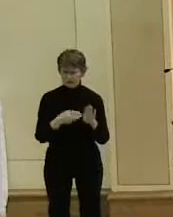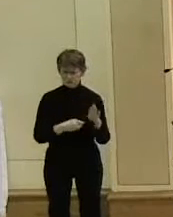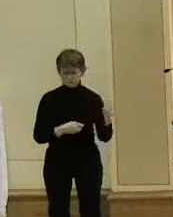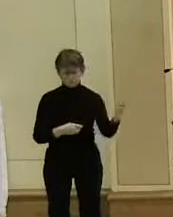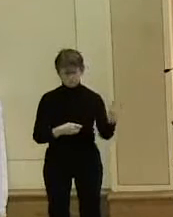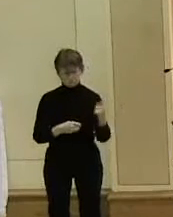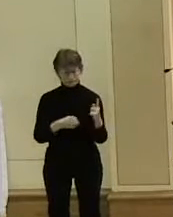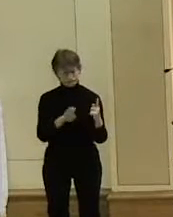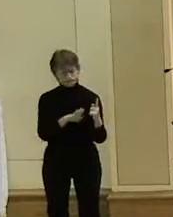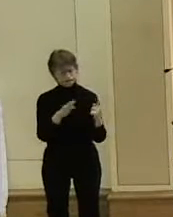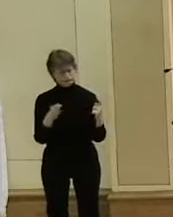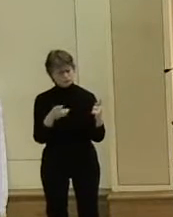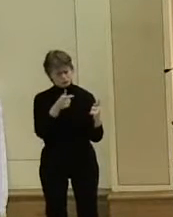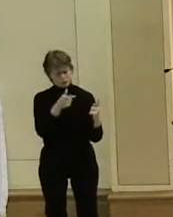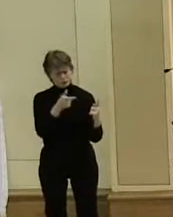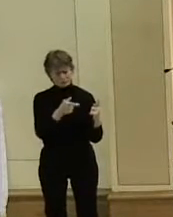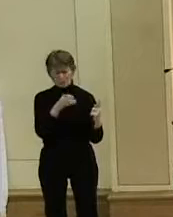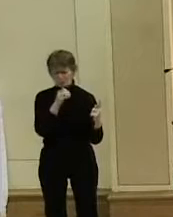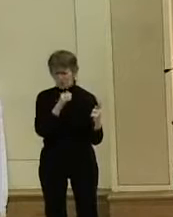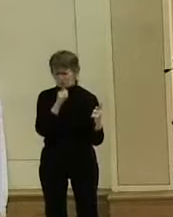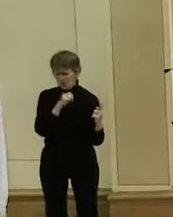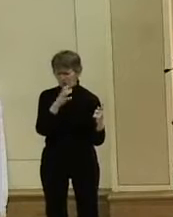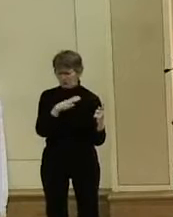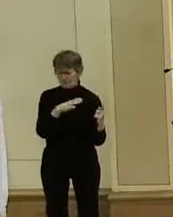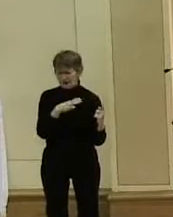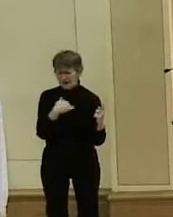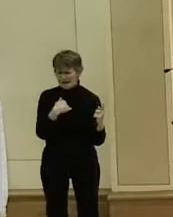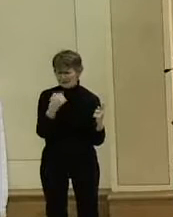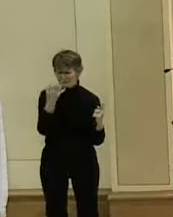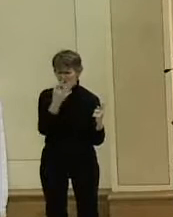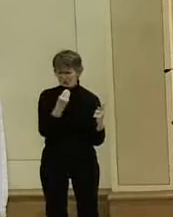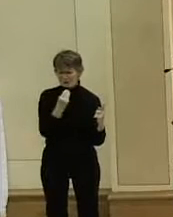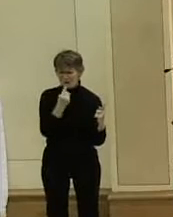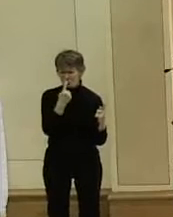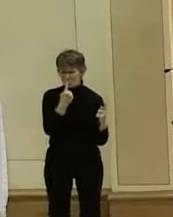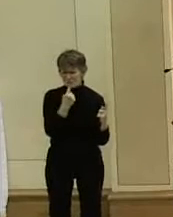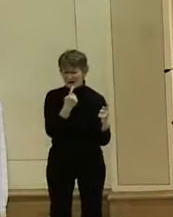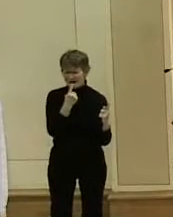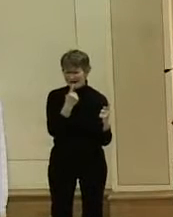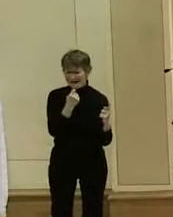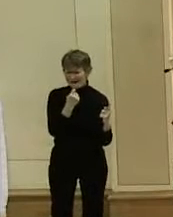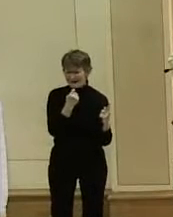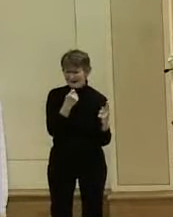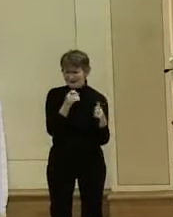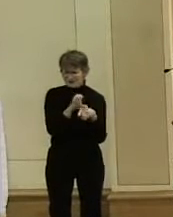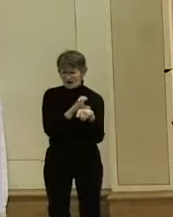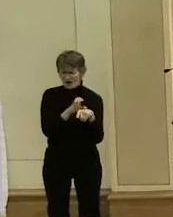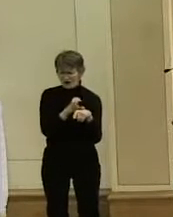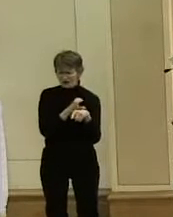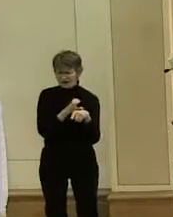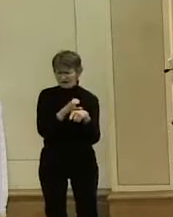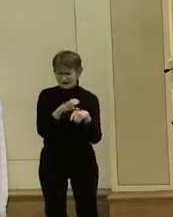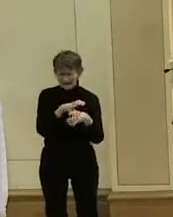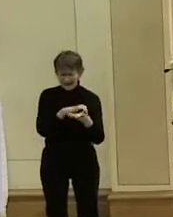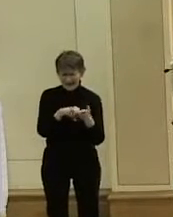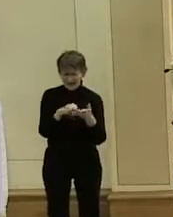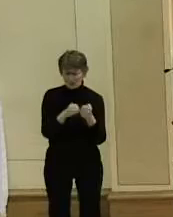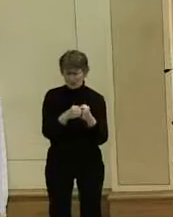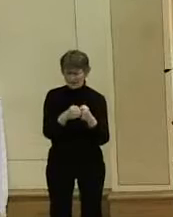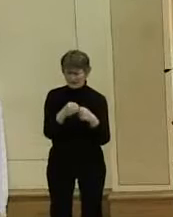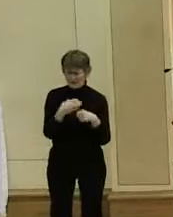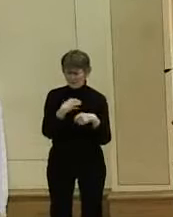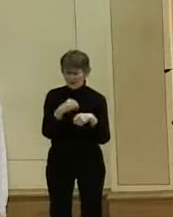beautiful cake for me. Red velvet cake with the white frosting. You know what I'm talking